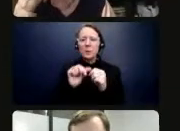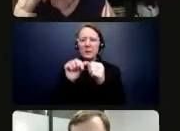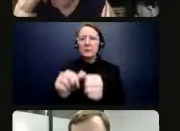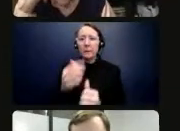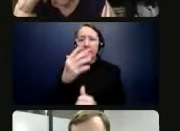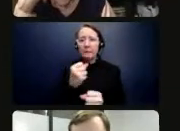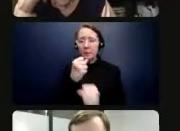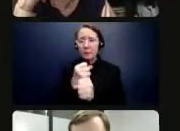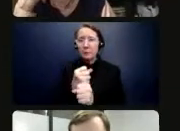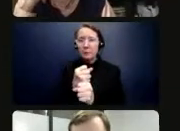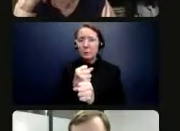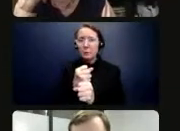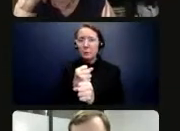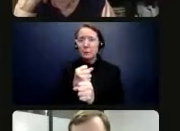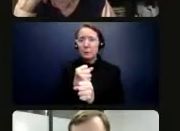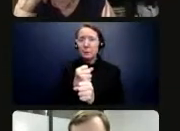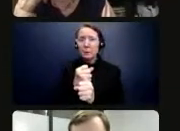5 years?